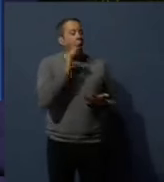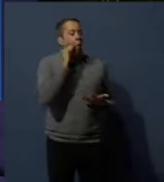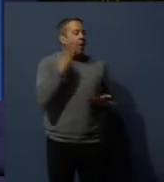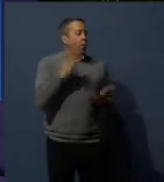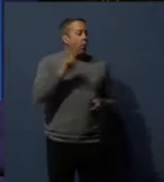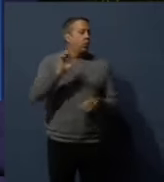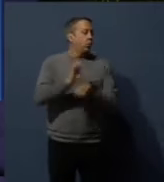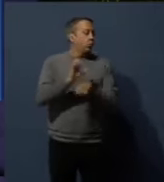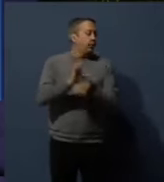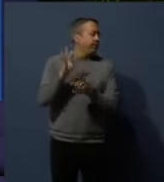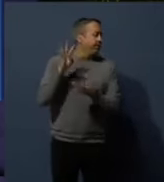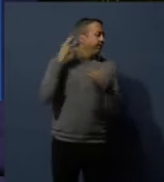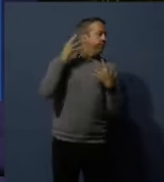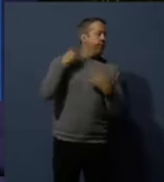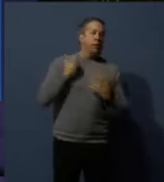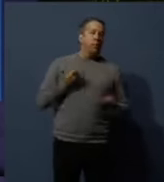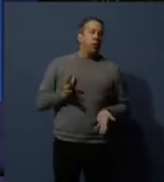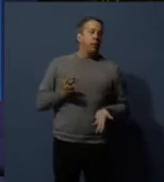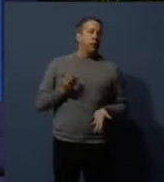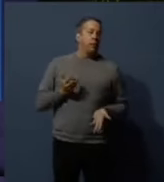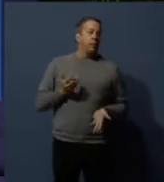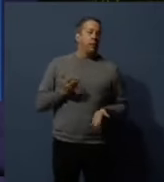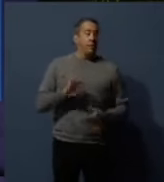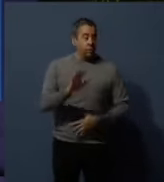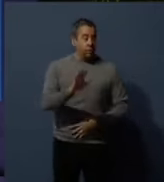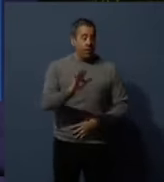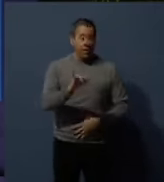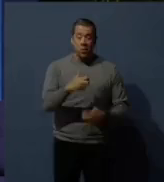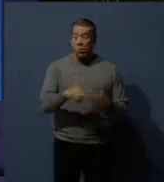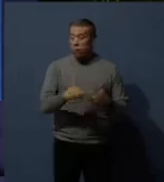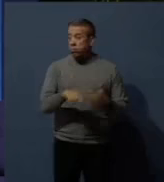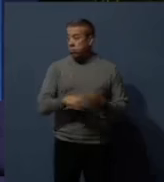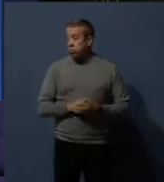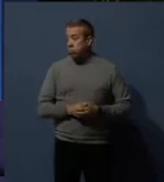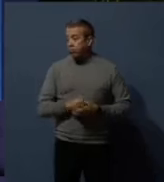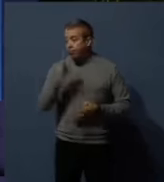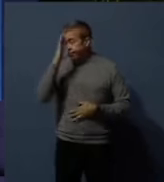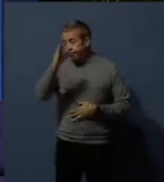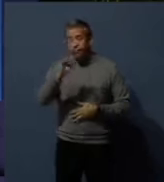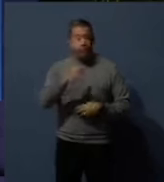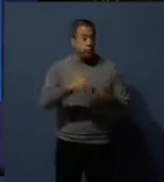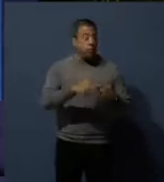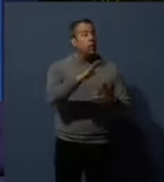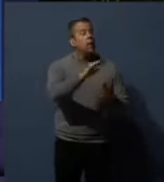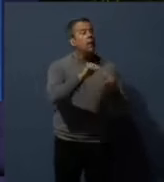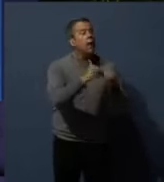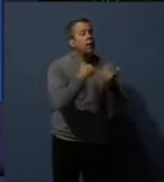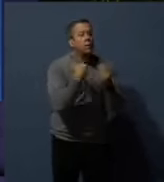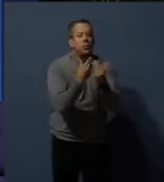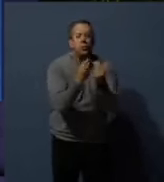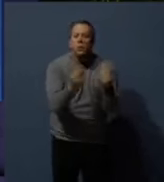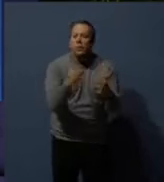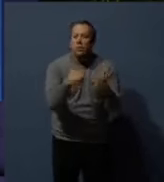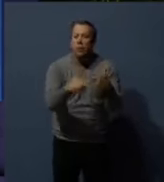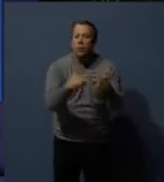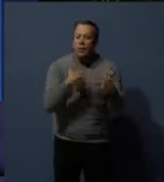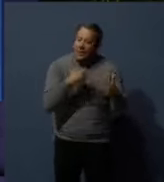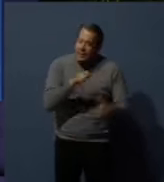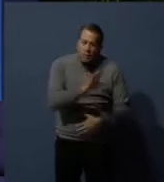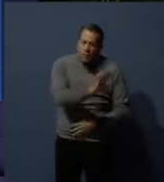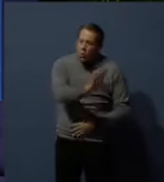come. And church, that is a problem. And to solve that problem, we need your